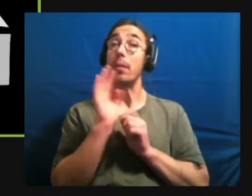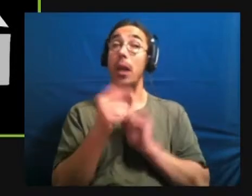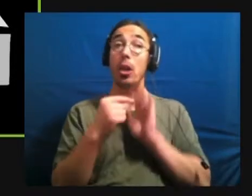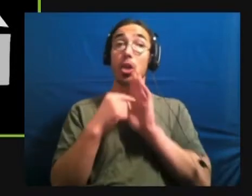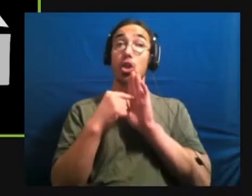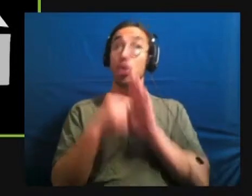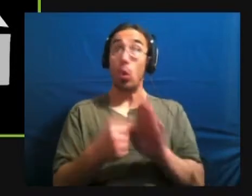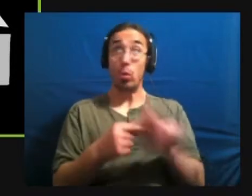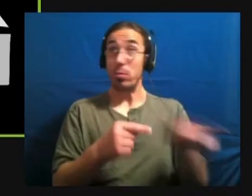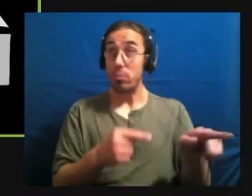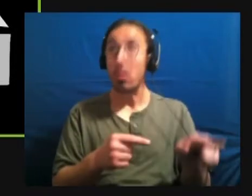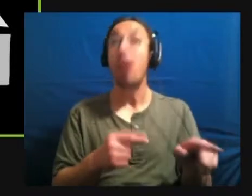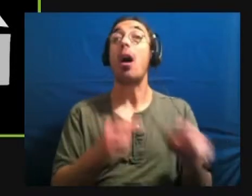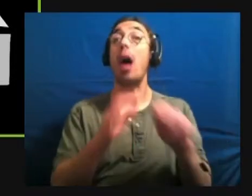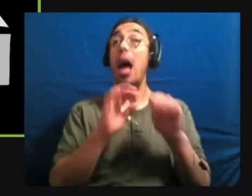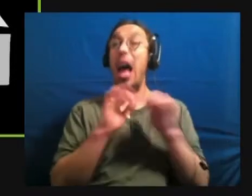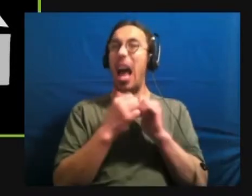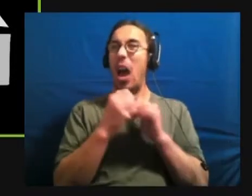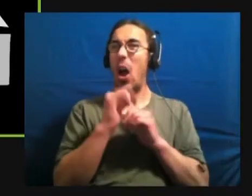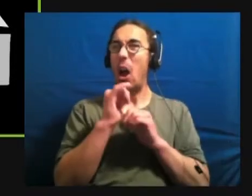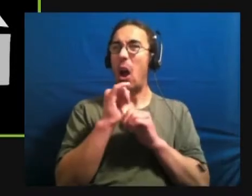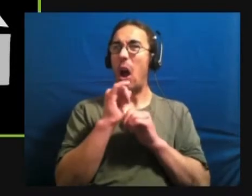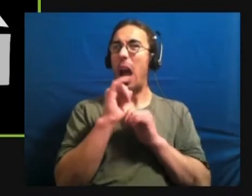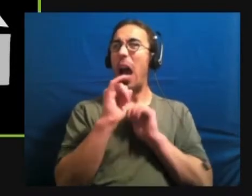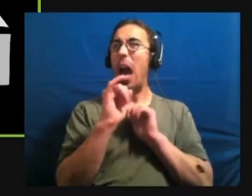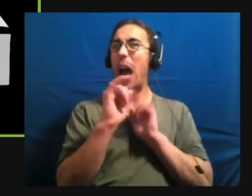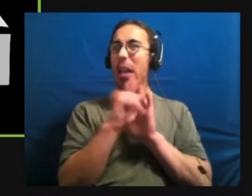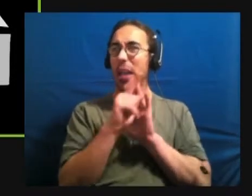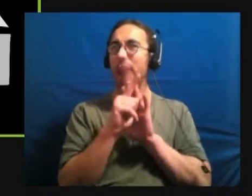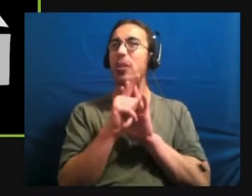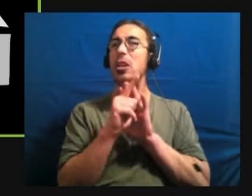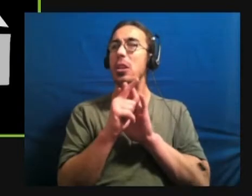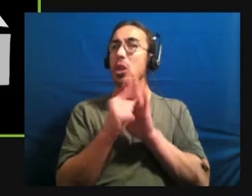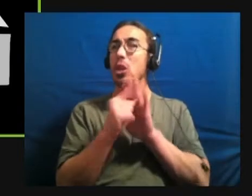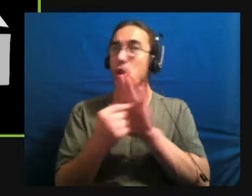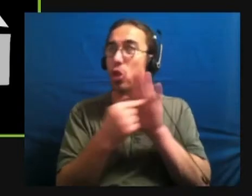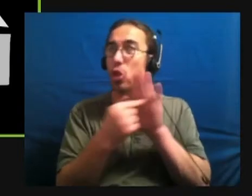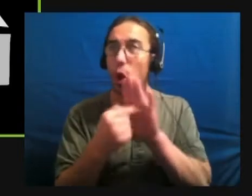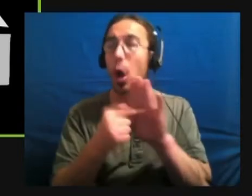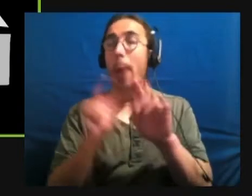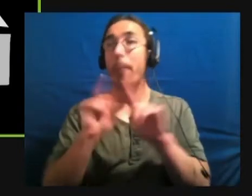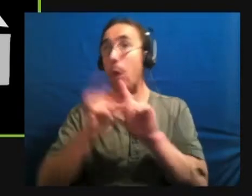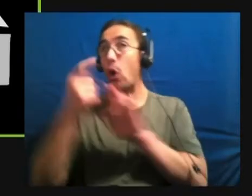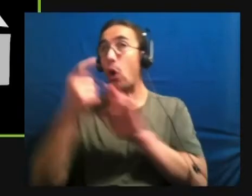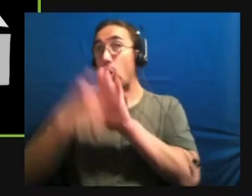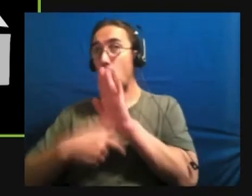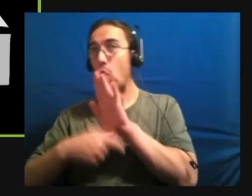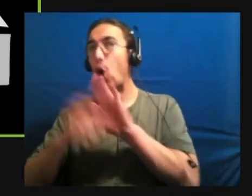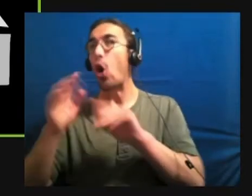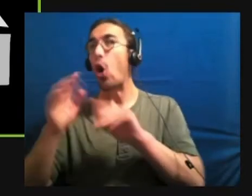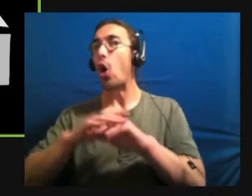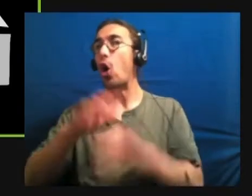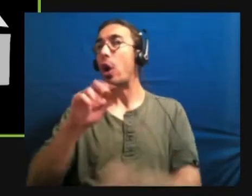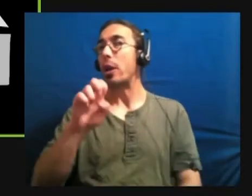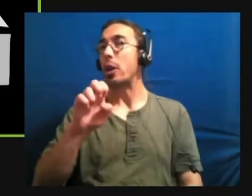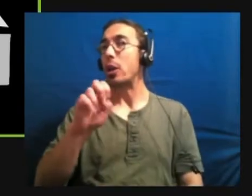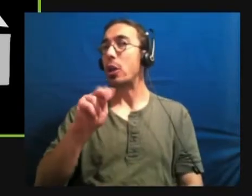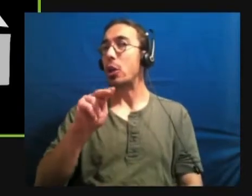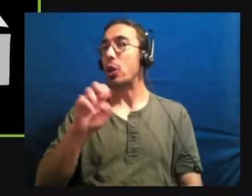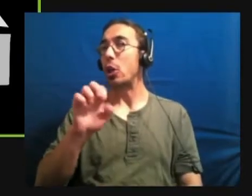we believe, and there's an article on Neuroclassic that goes into depth about